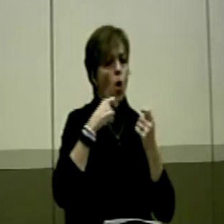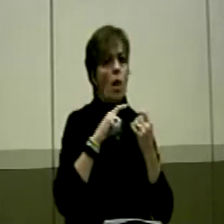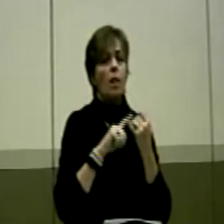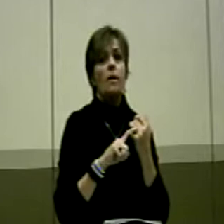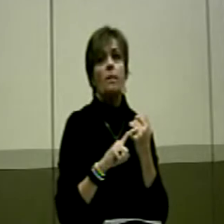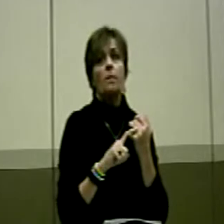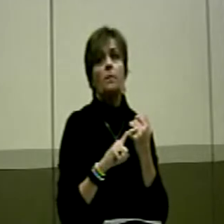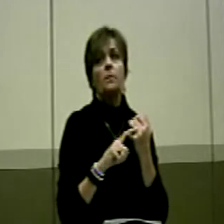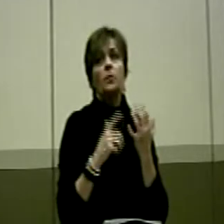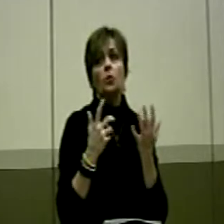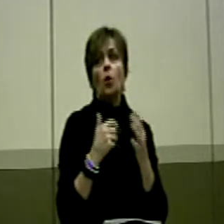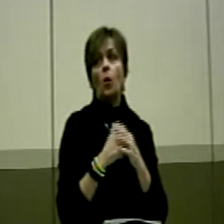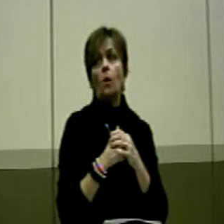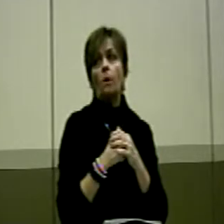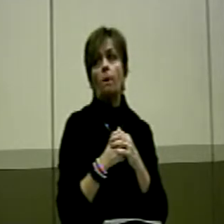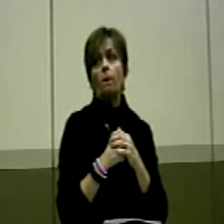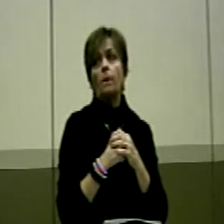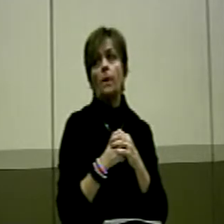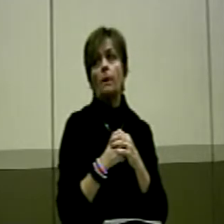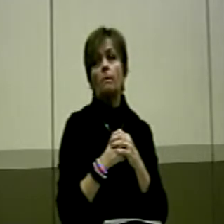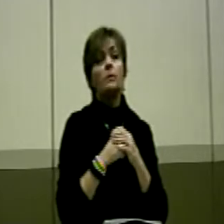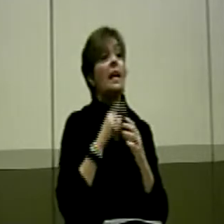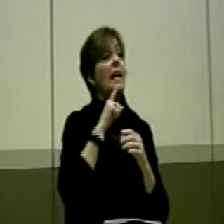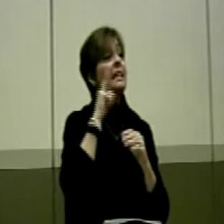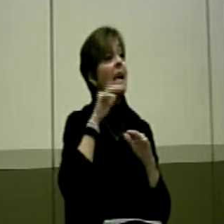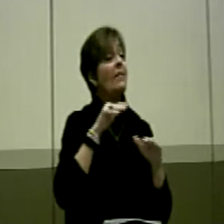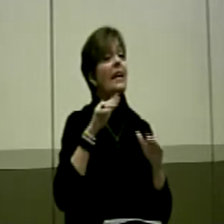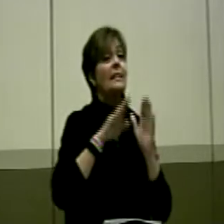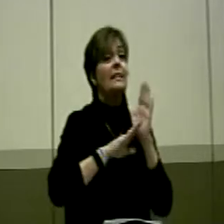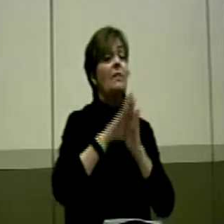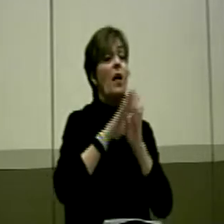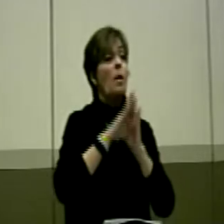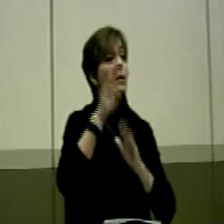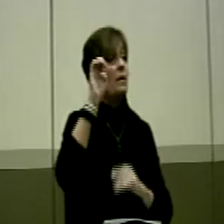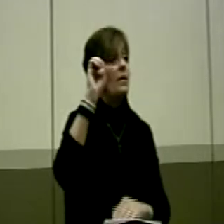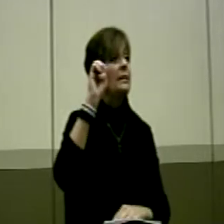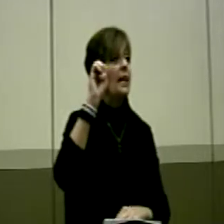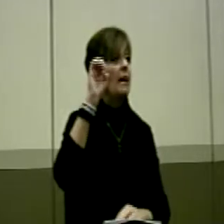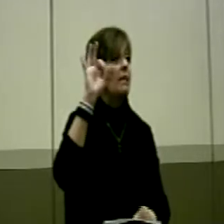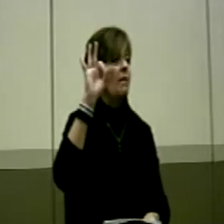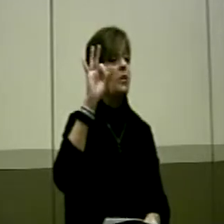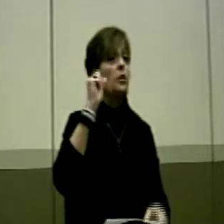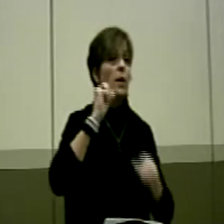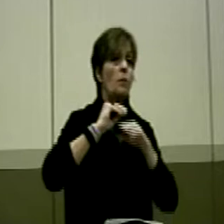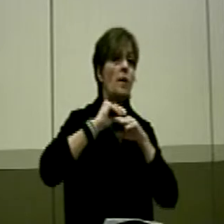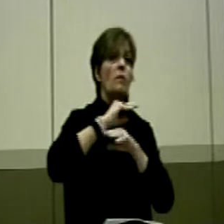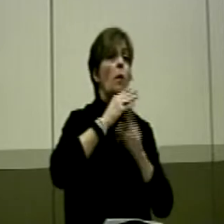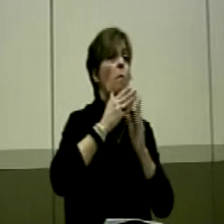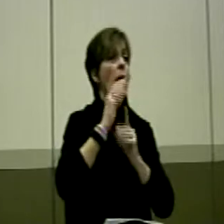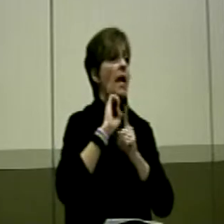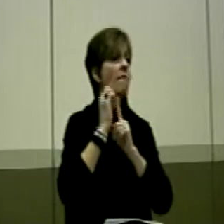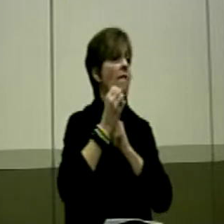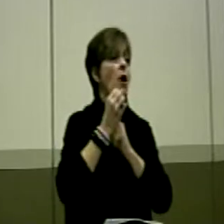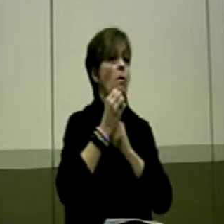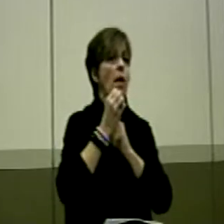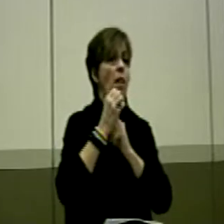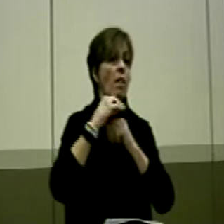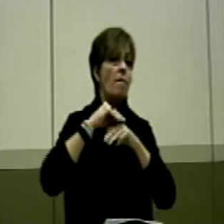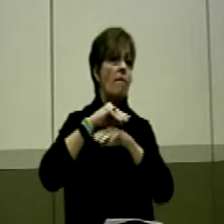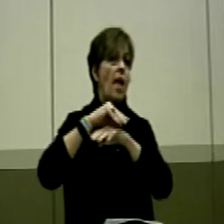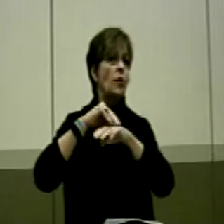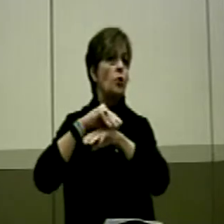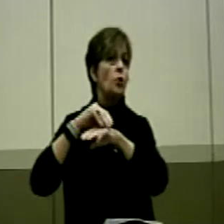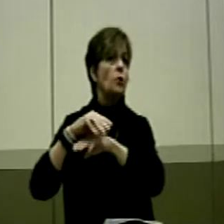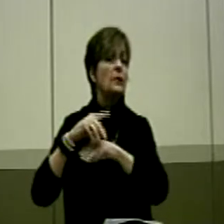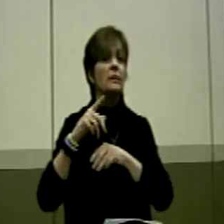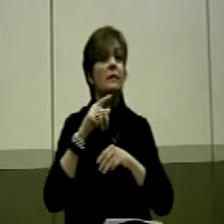With deaf kids' development of executive functioning can really be influenced by environmental factors, right? If there's not, if not the same language used for learning, it makes sense. It